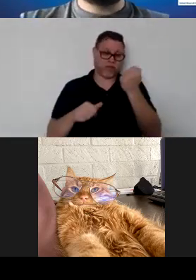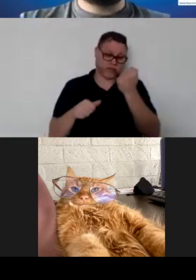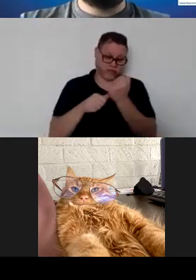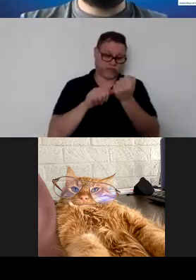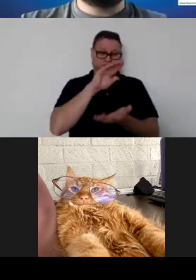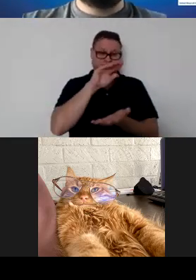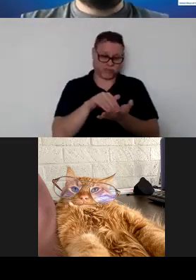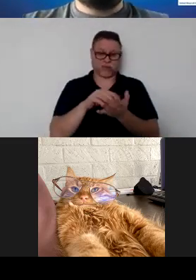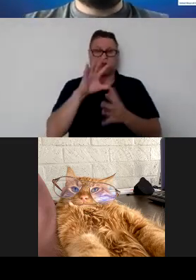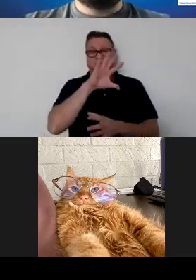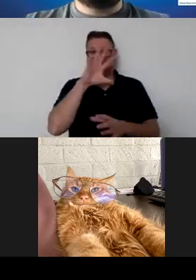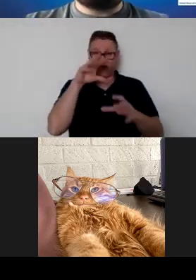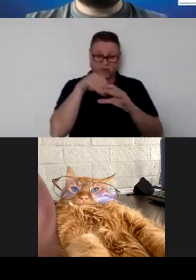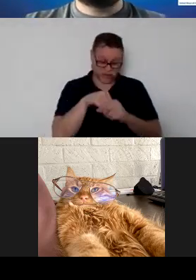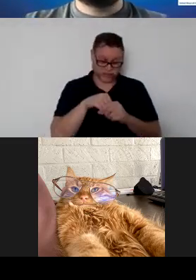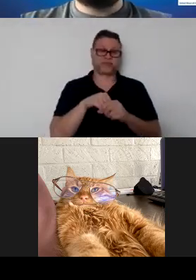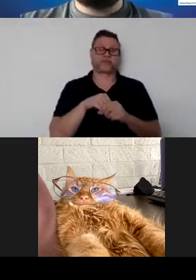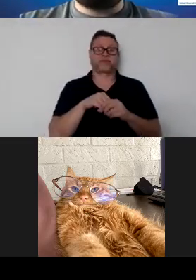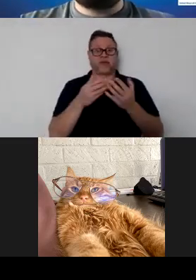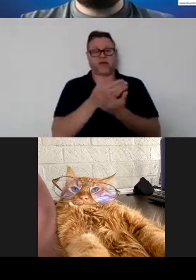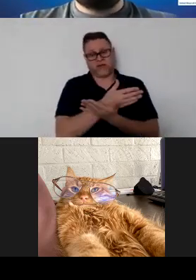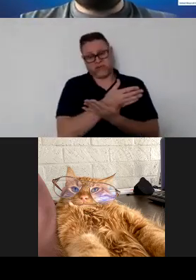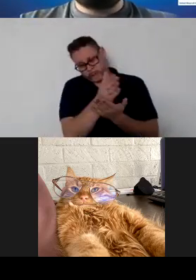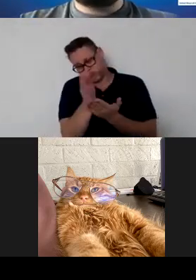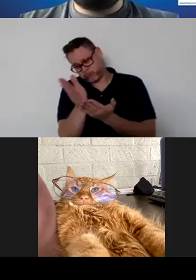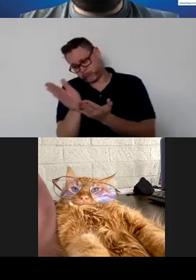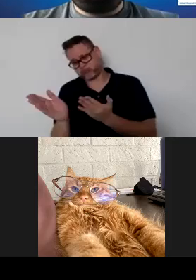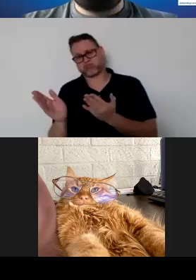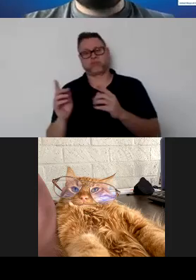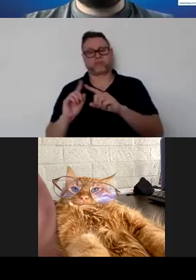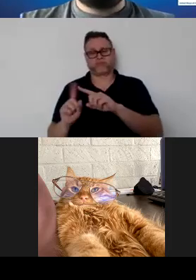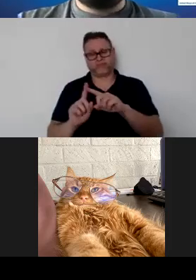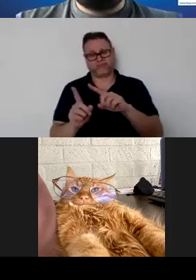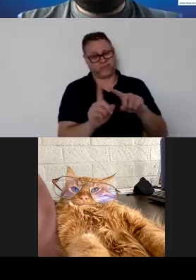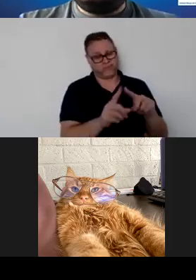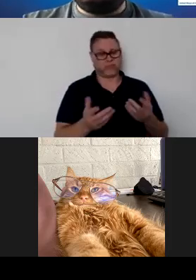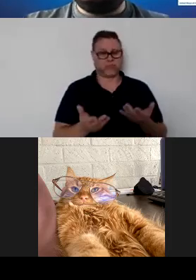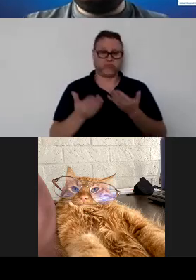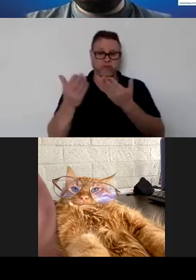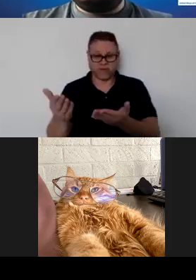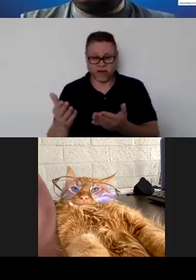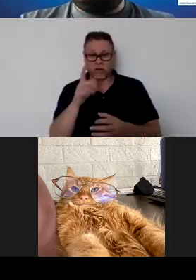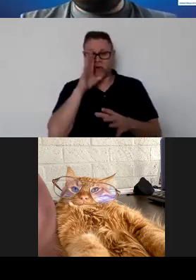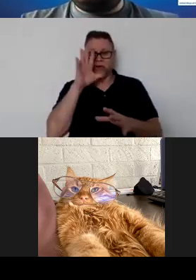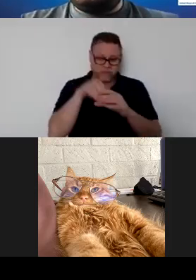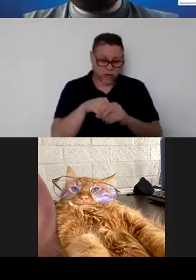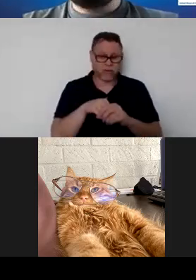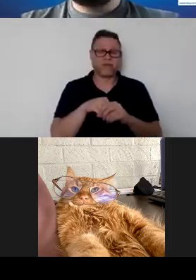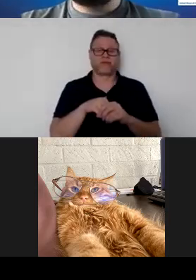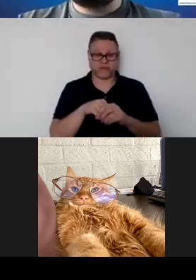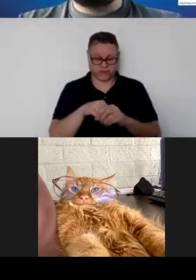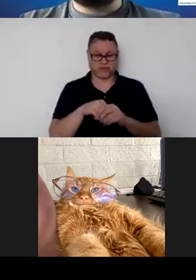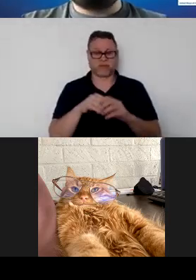really encompass a vast net of providers and stakeholders